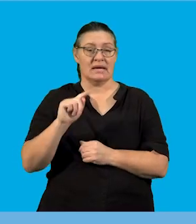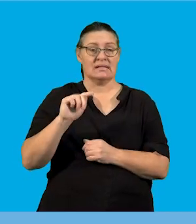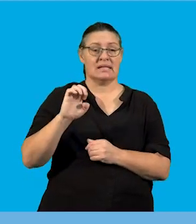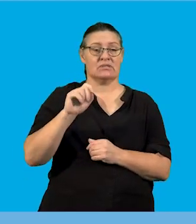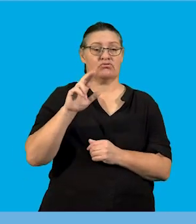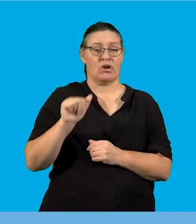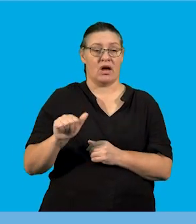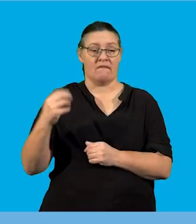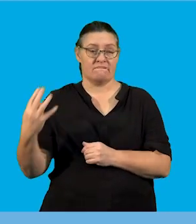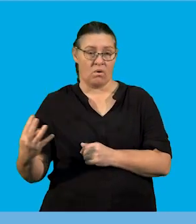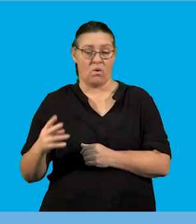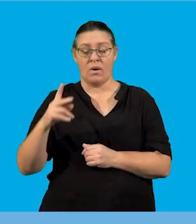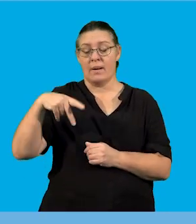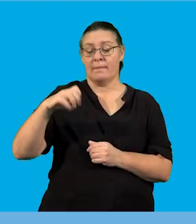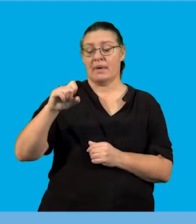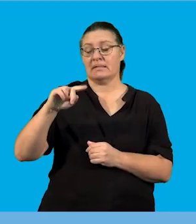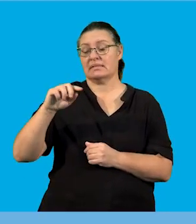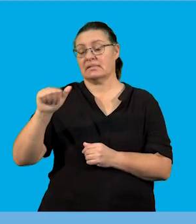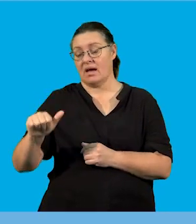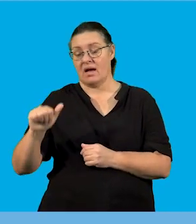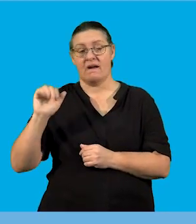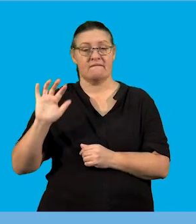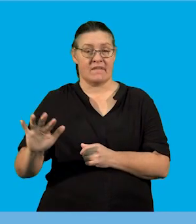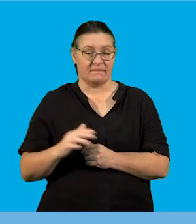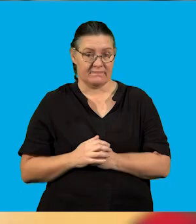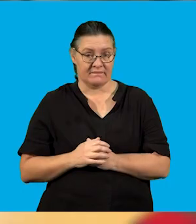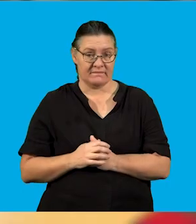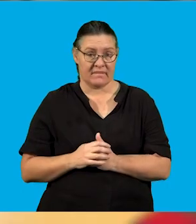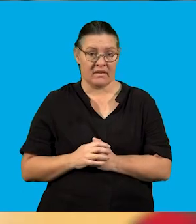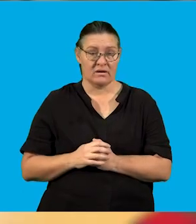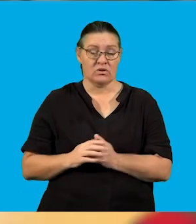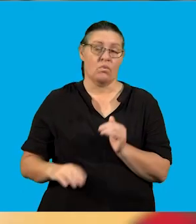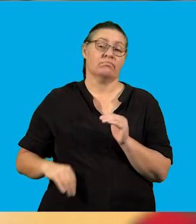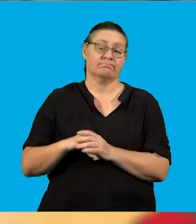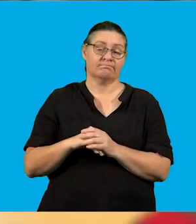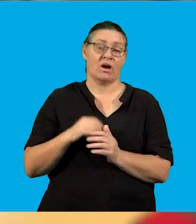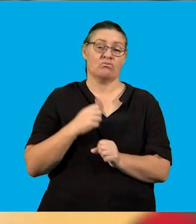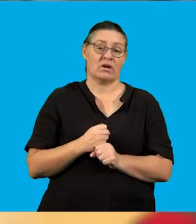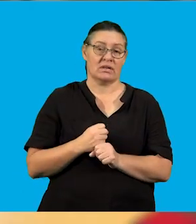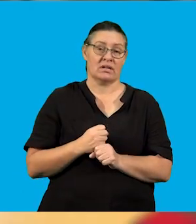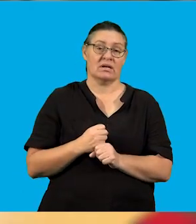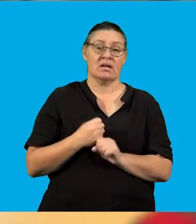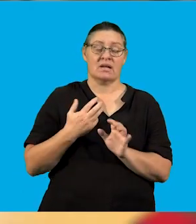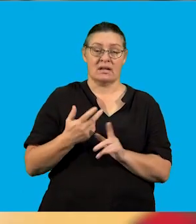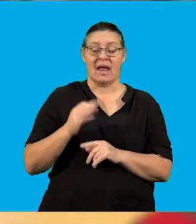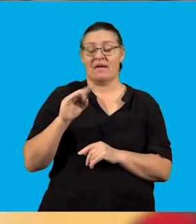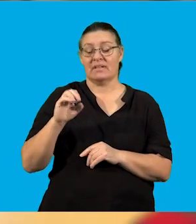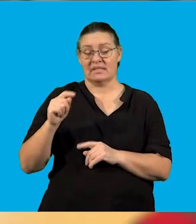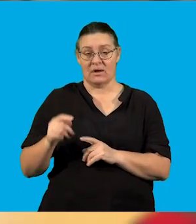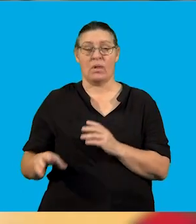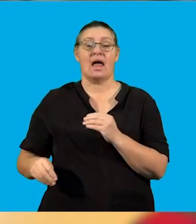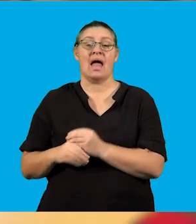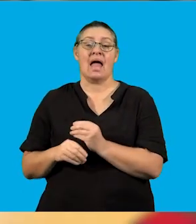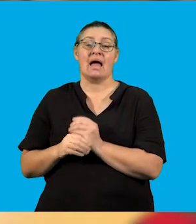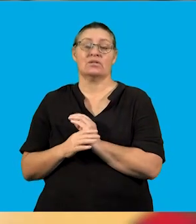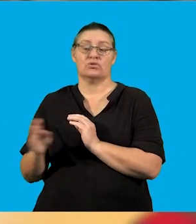tetra for 4, and then penta for 5. So in our current grade, we're only going to be ending up to 5. Whereas if you move on to the FET